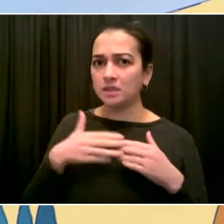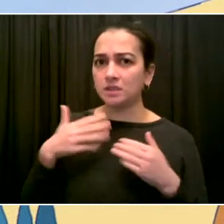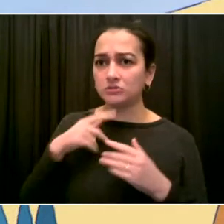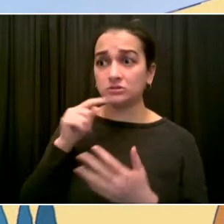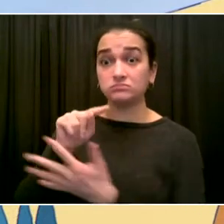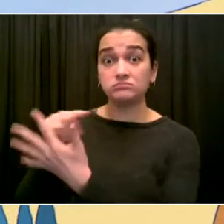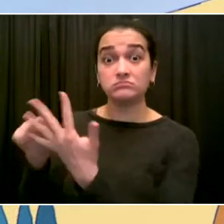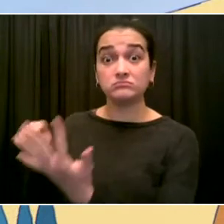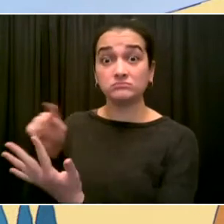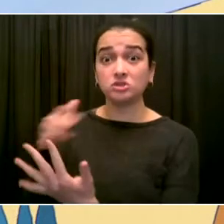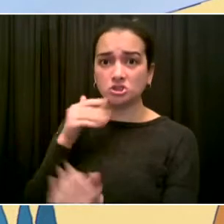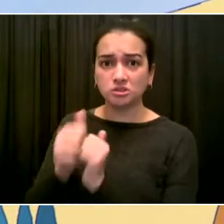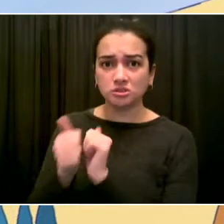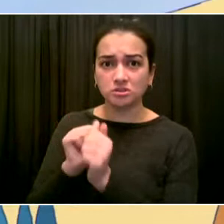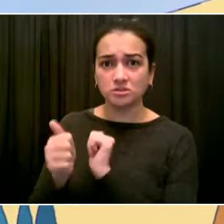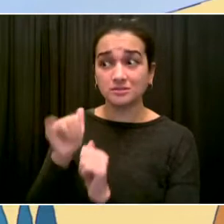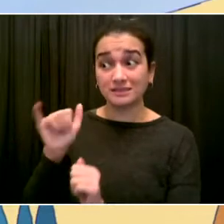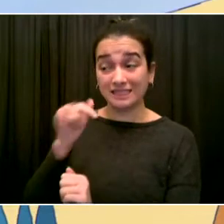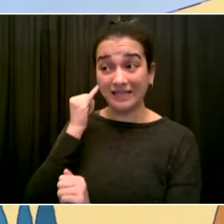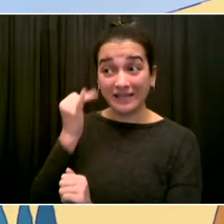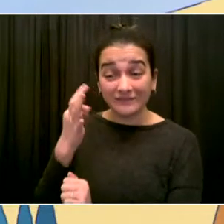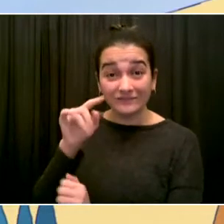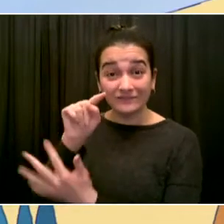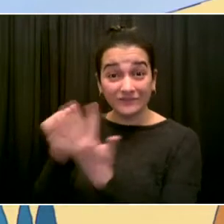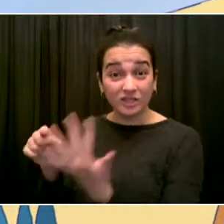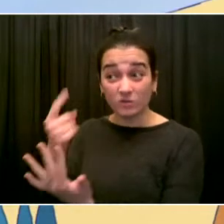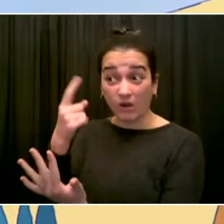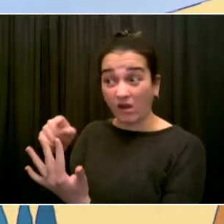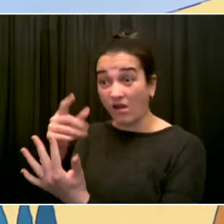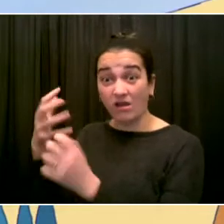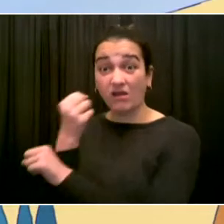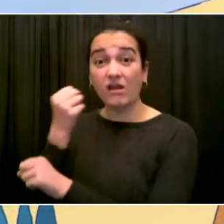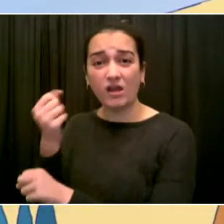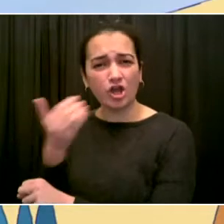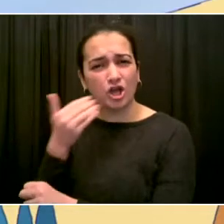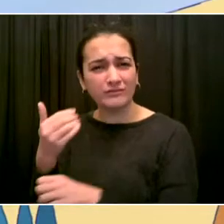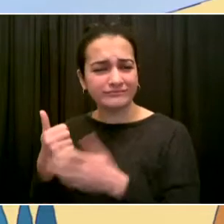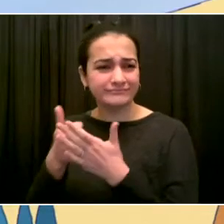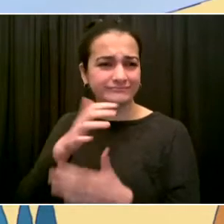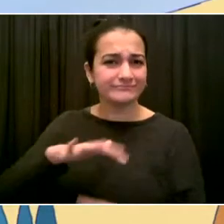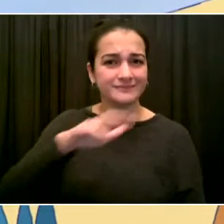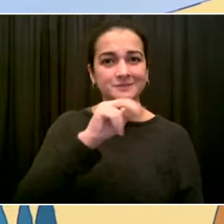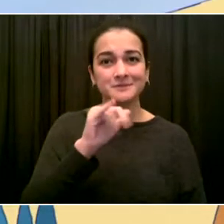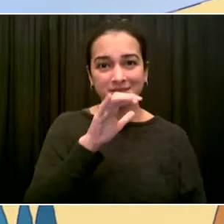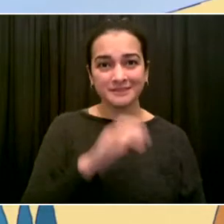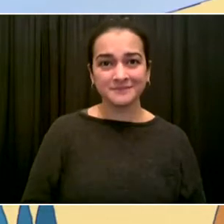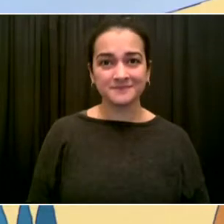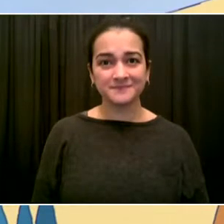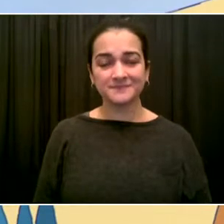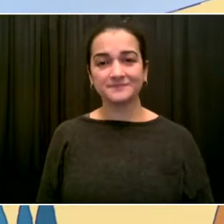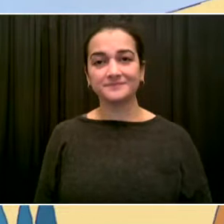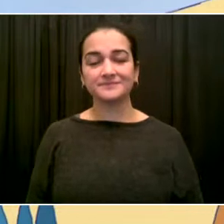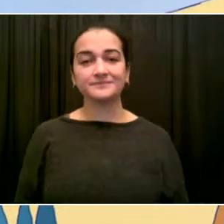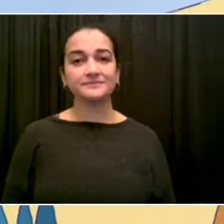So I want to go back to something you said earlier in the news